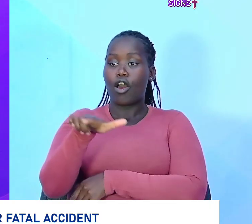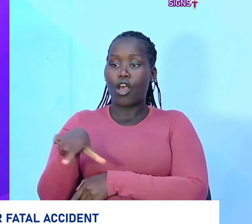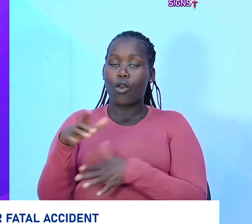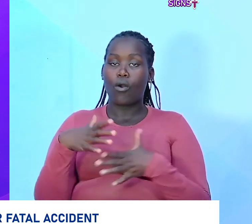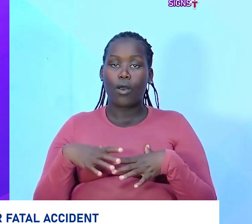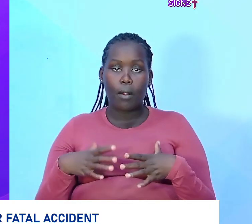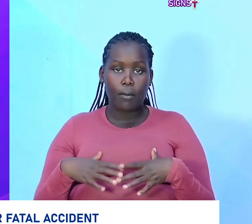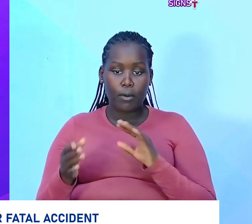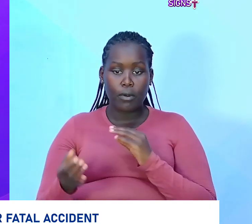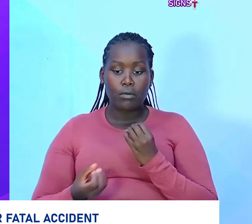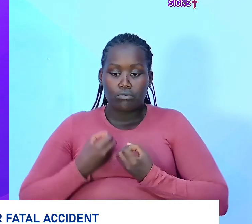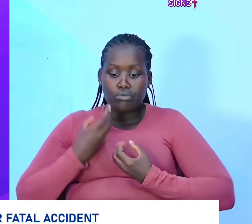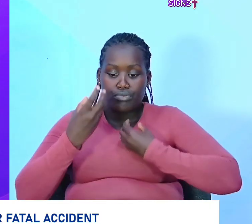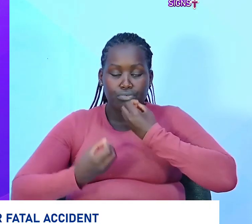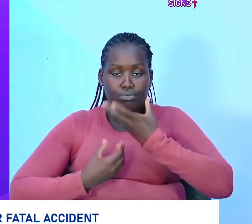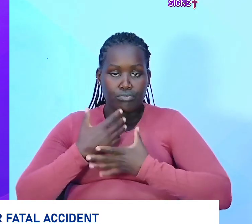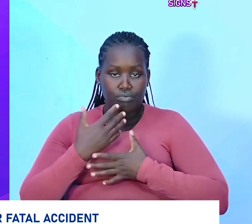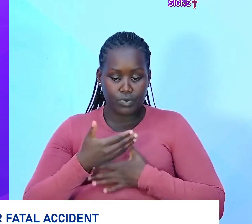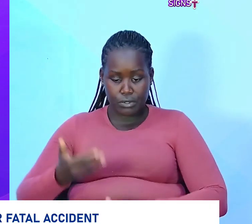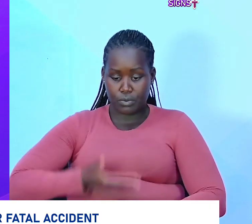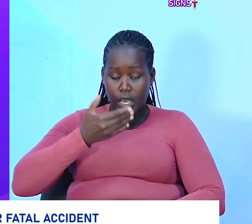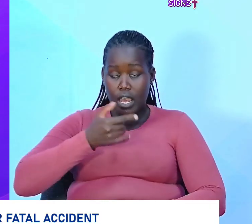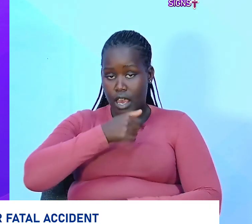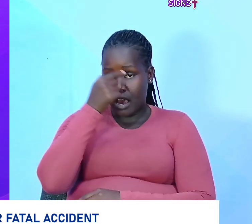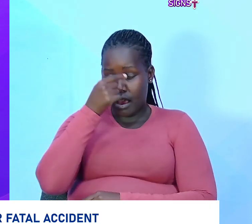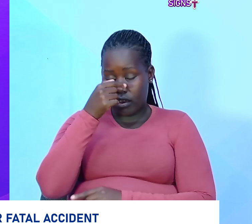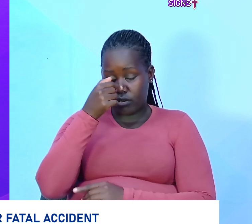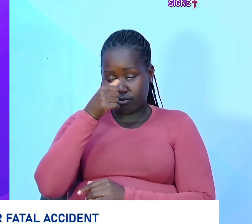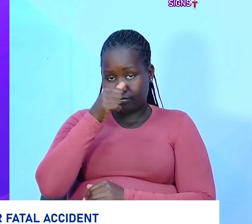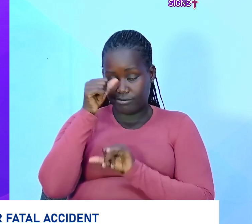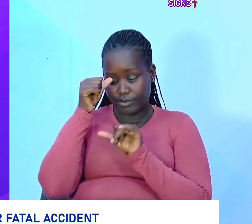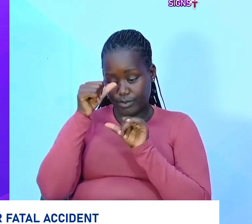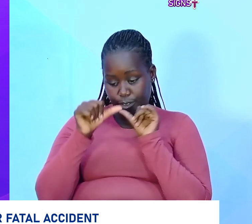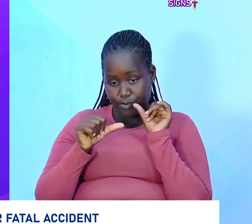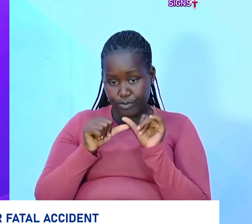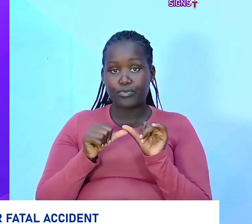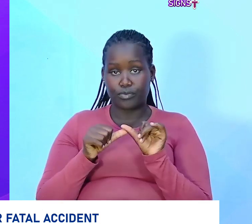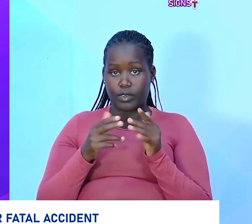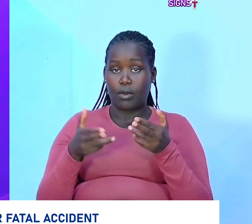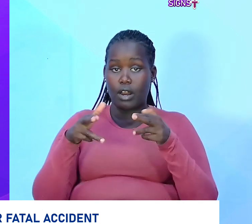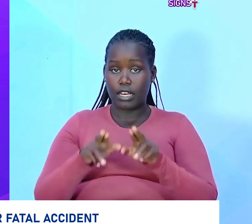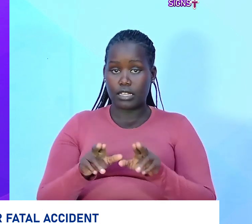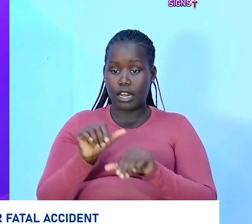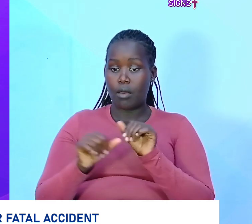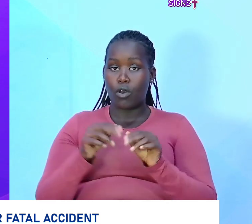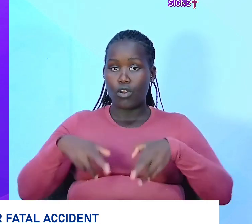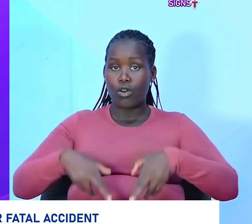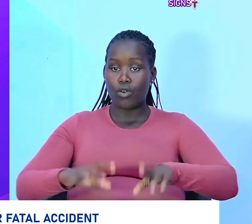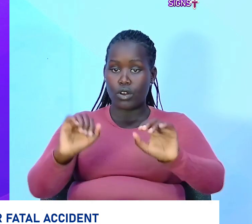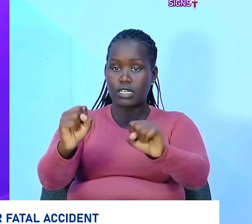residents expressed outrage over the incident, highlighting concerns over road safety and